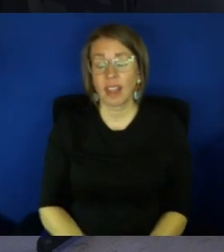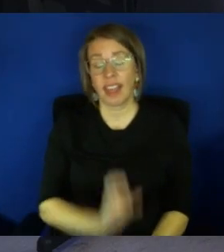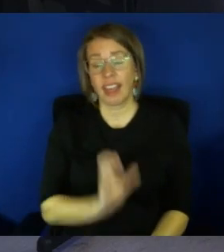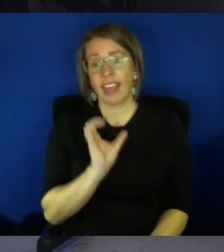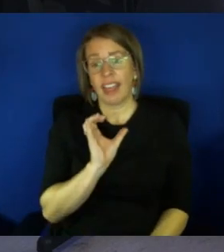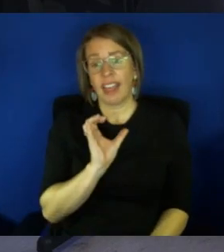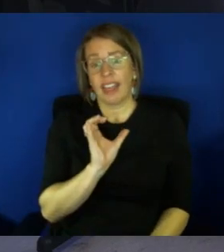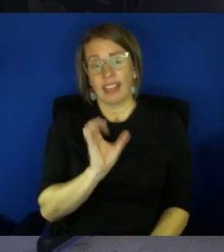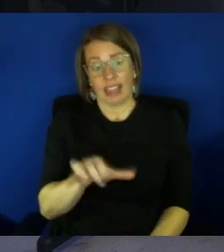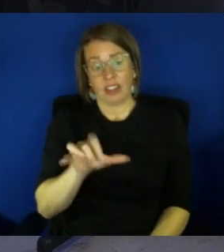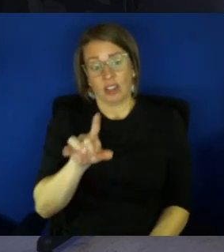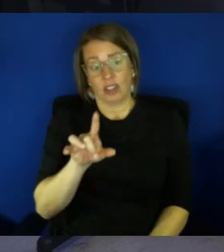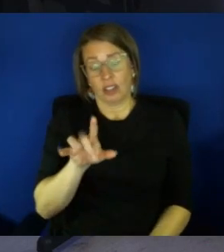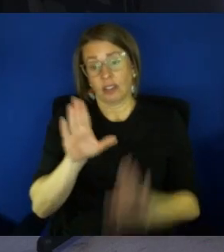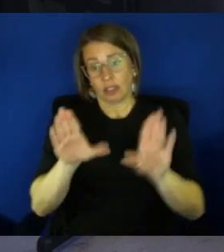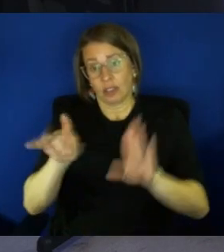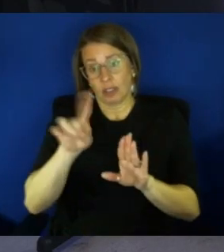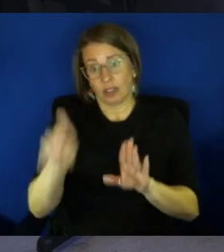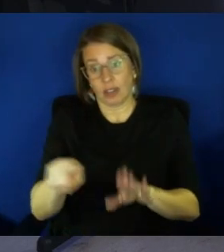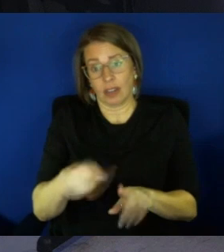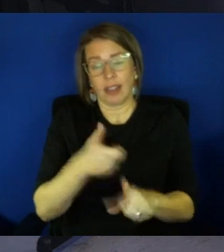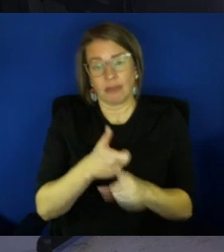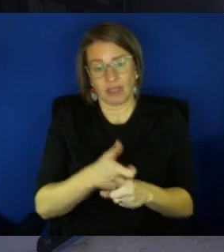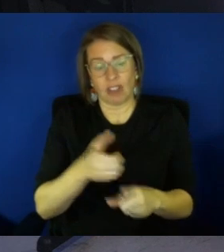question from Yen Liang, one of our frequent listeners, and